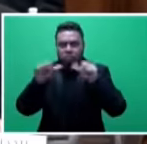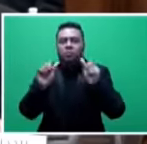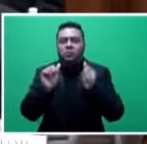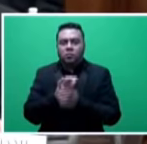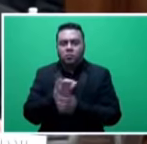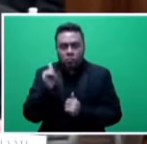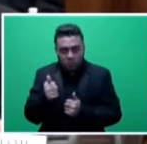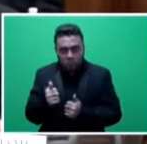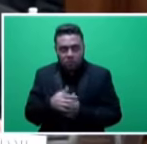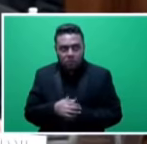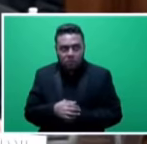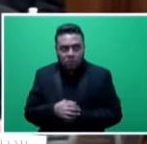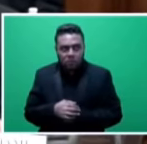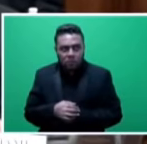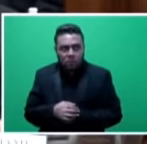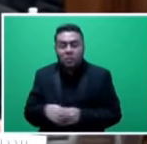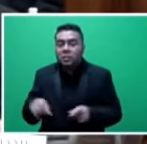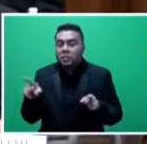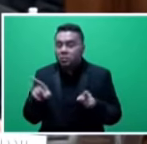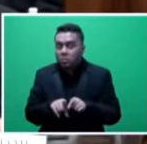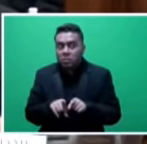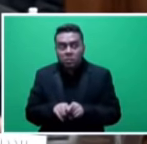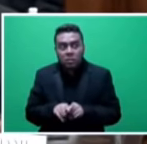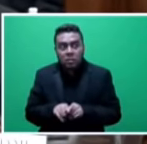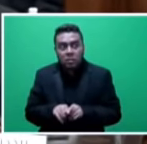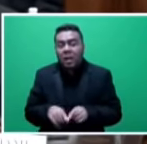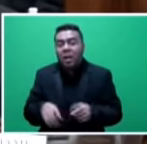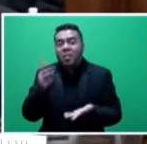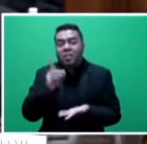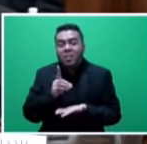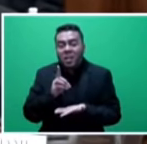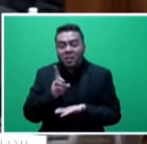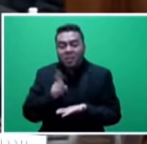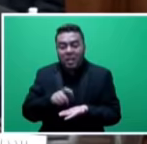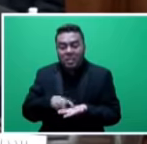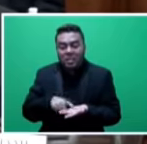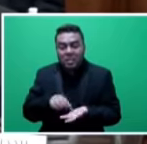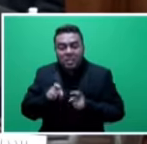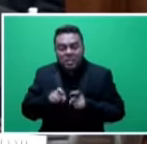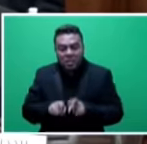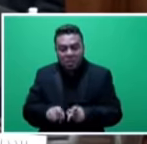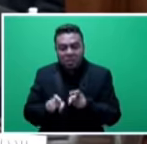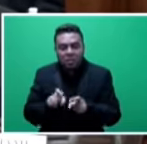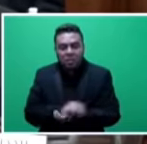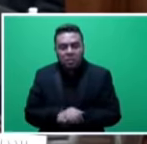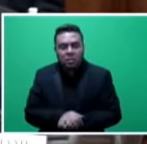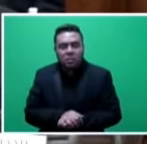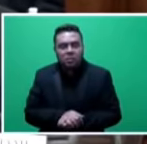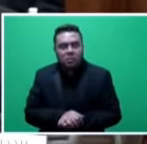crisis." Terms like prudent management and debt sustainability are taking on new